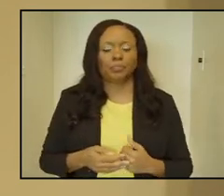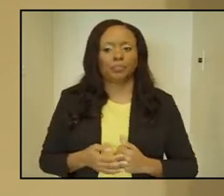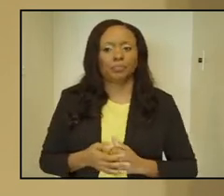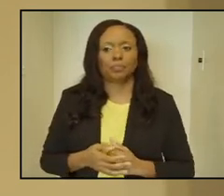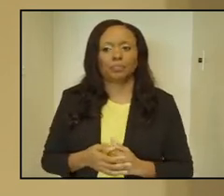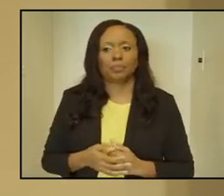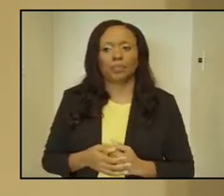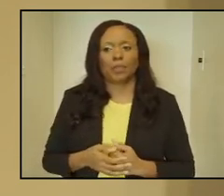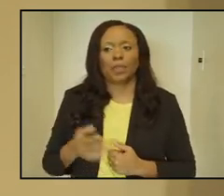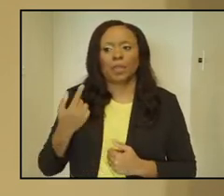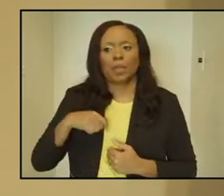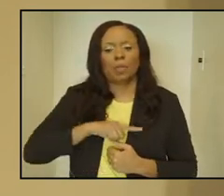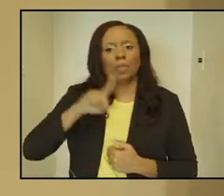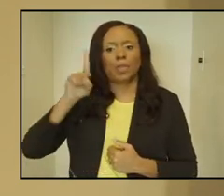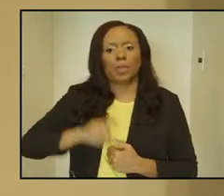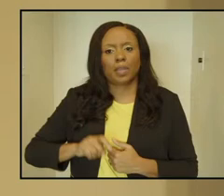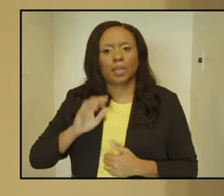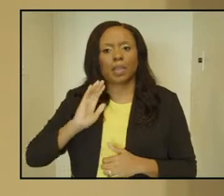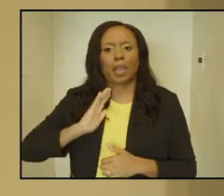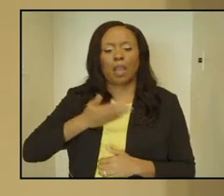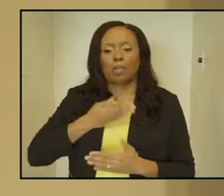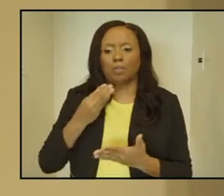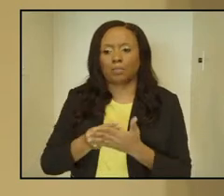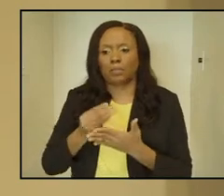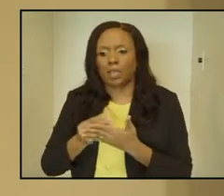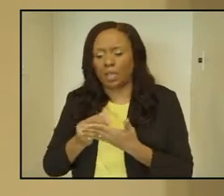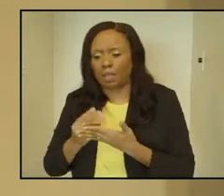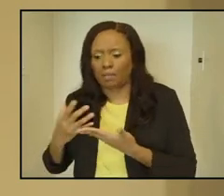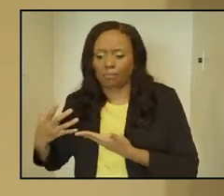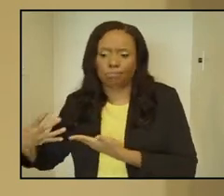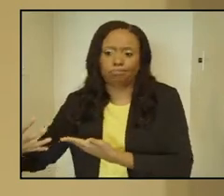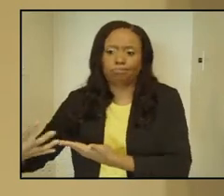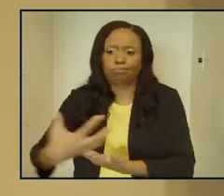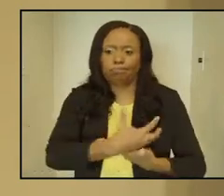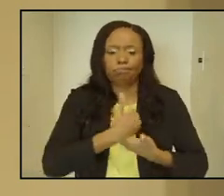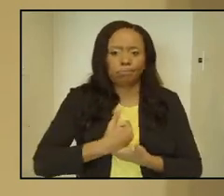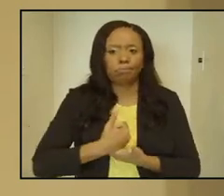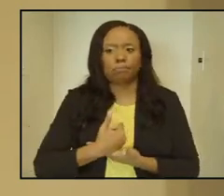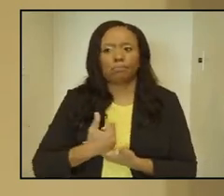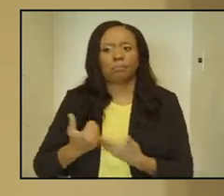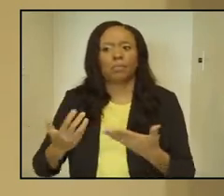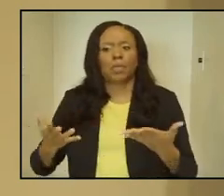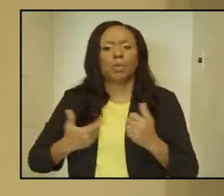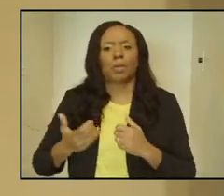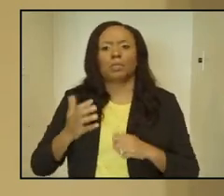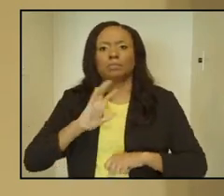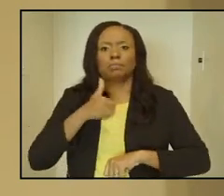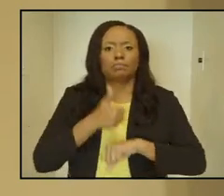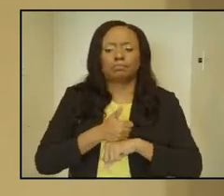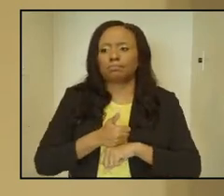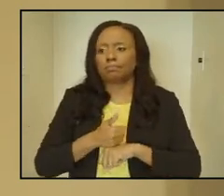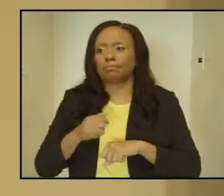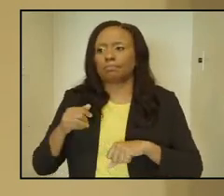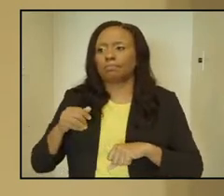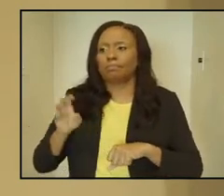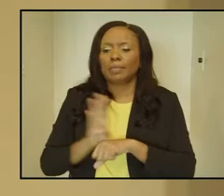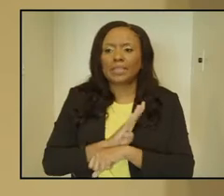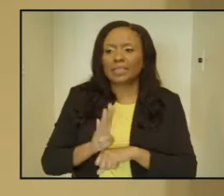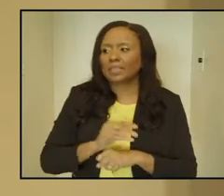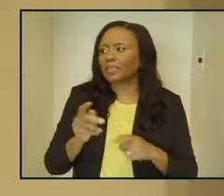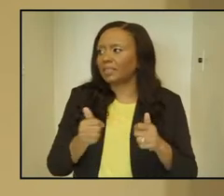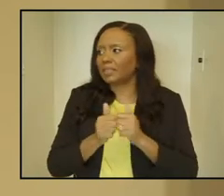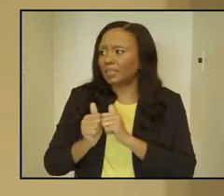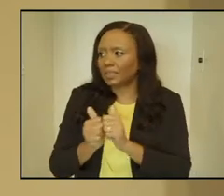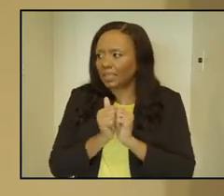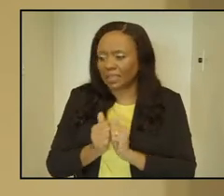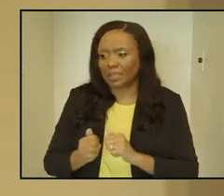to pool financial resources and to foster trust so that we can build enterprises together. Eric Williams used to say, half a